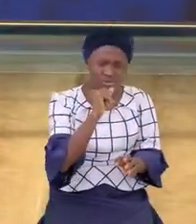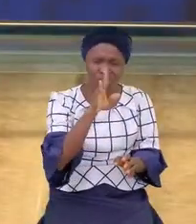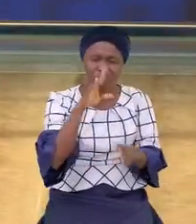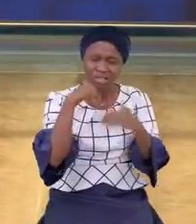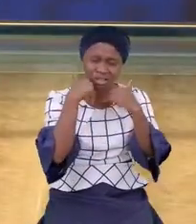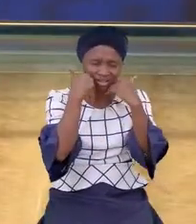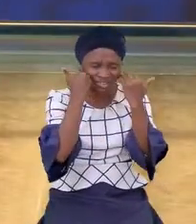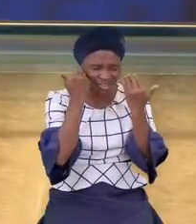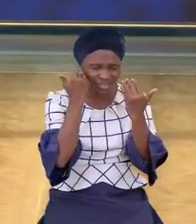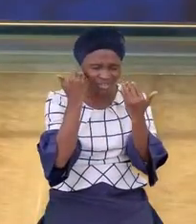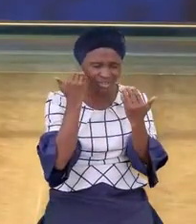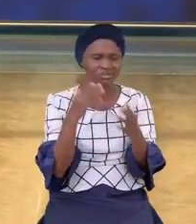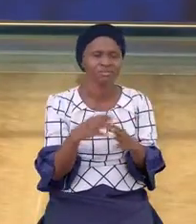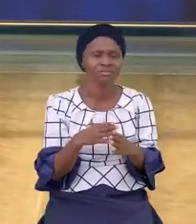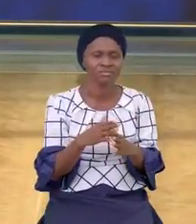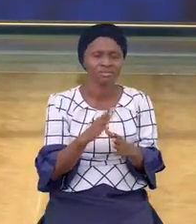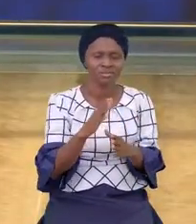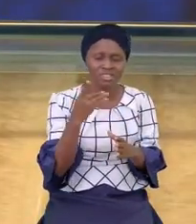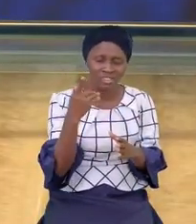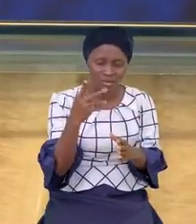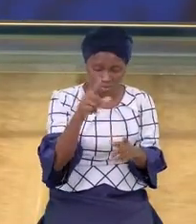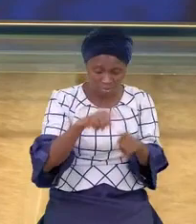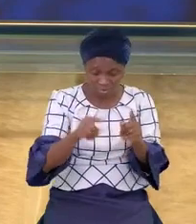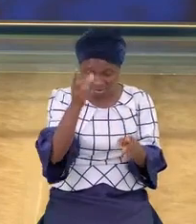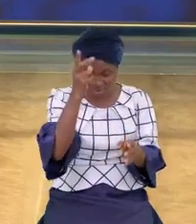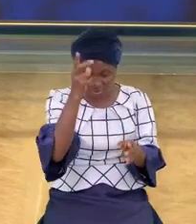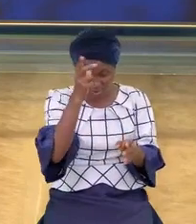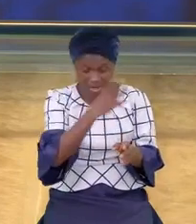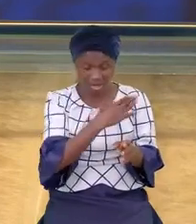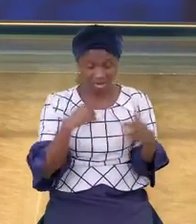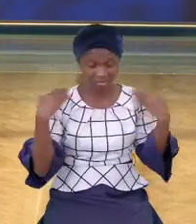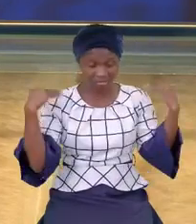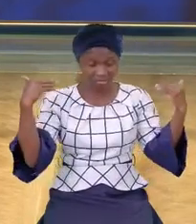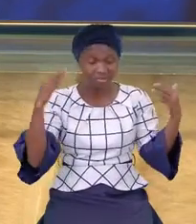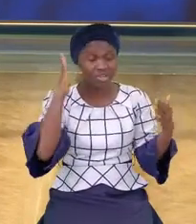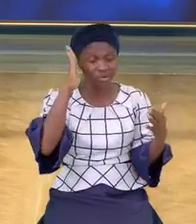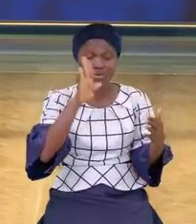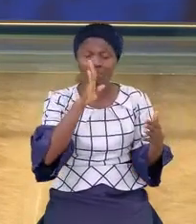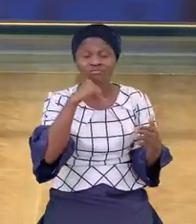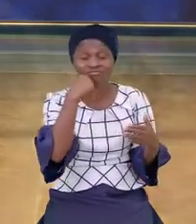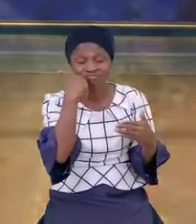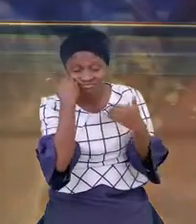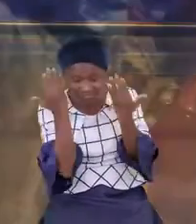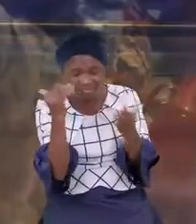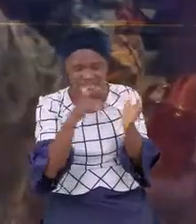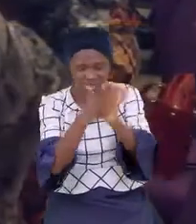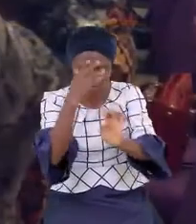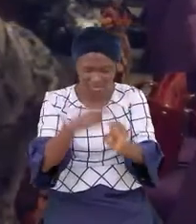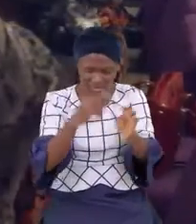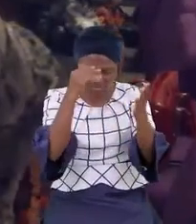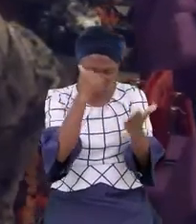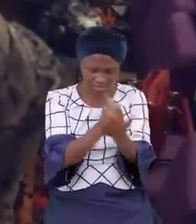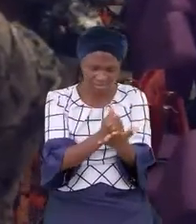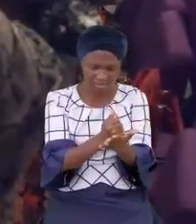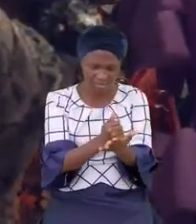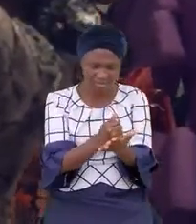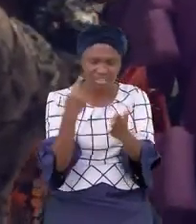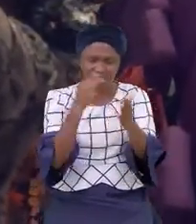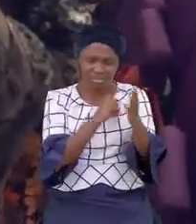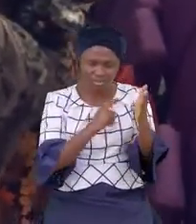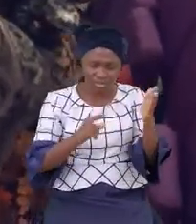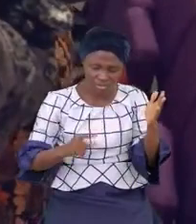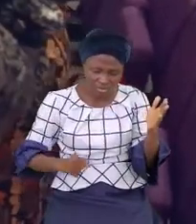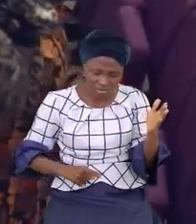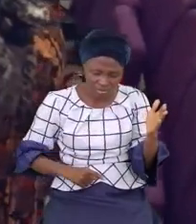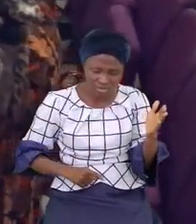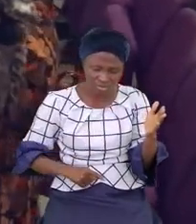shame. But Satan and his followers will be put to shame. The Lord